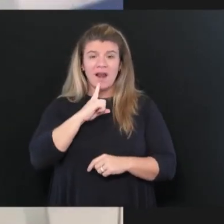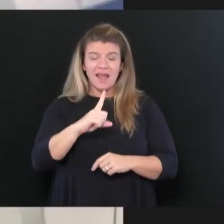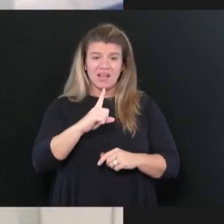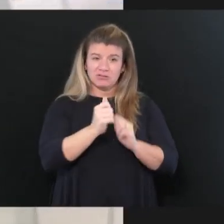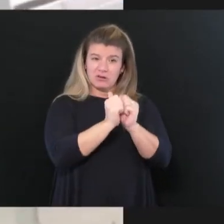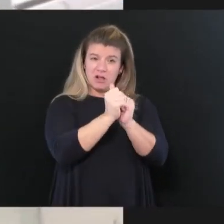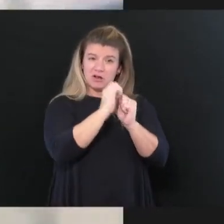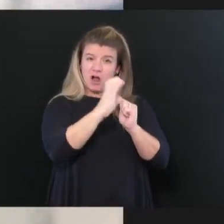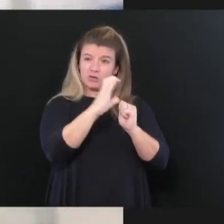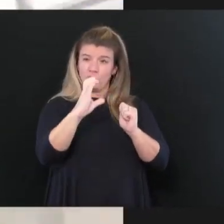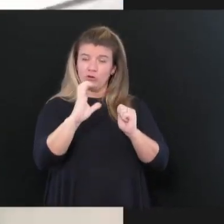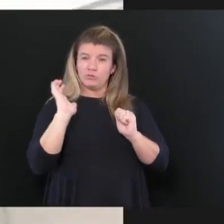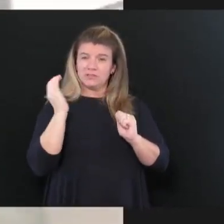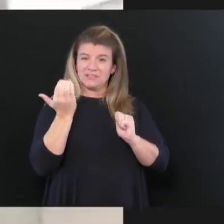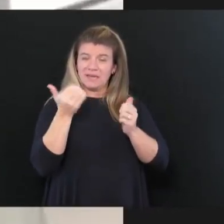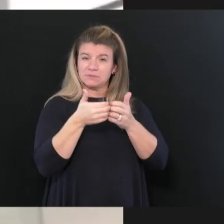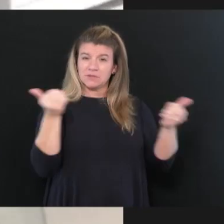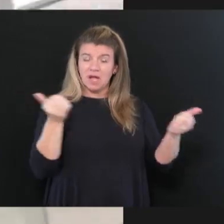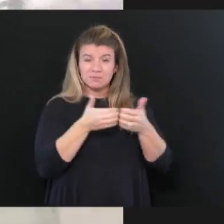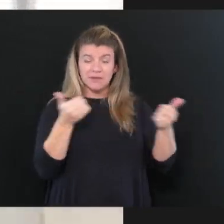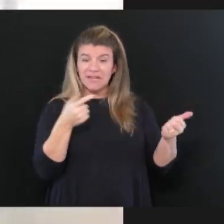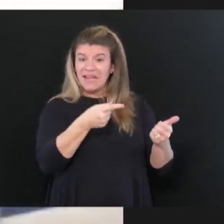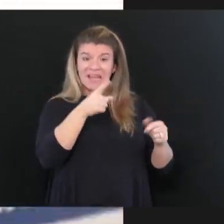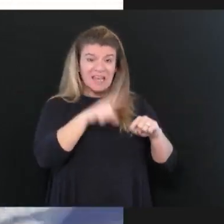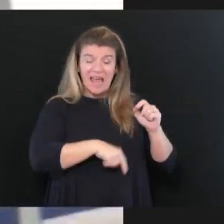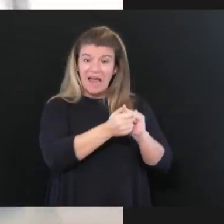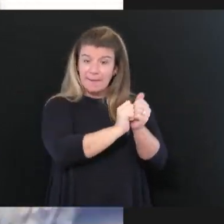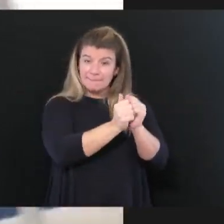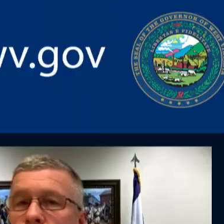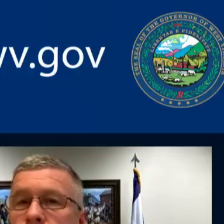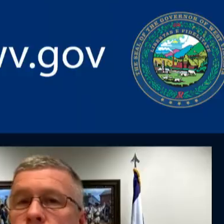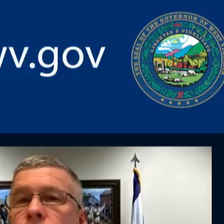event. So if you could comment on both of those questions.